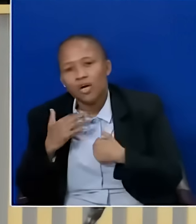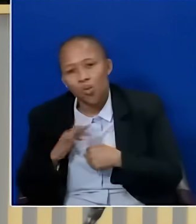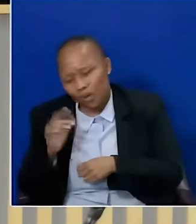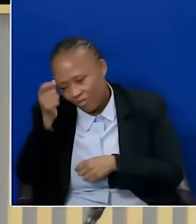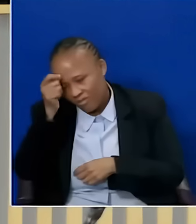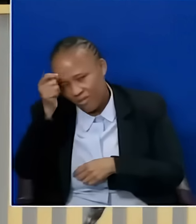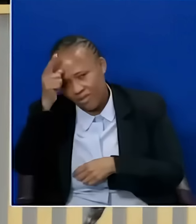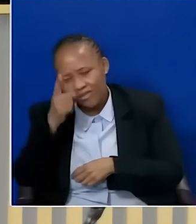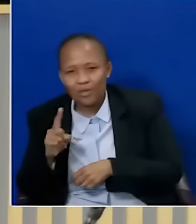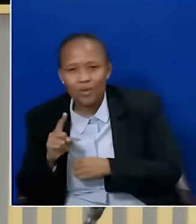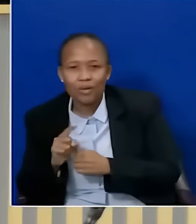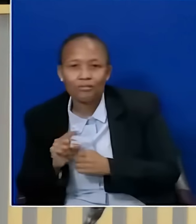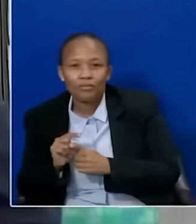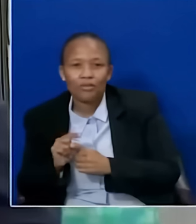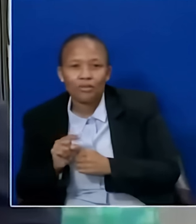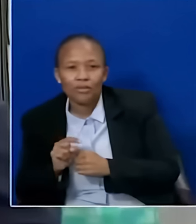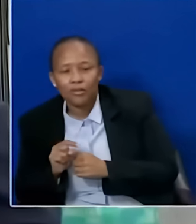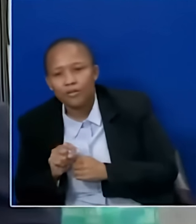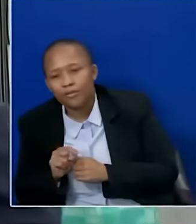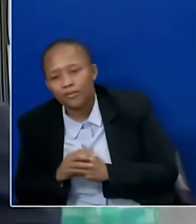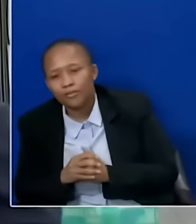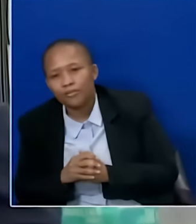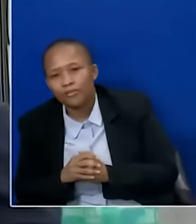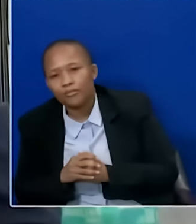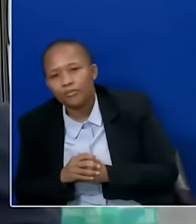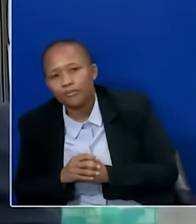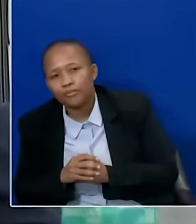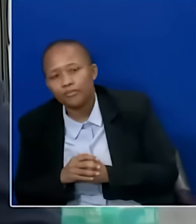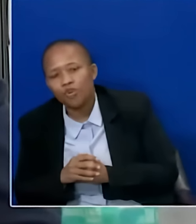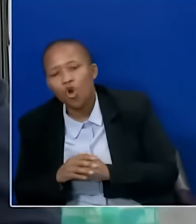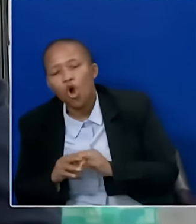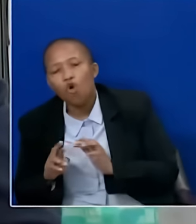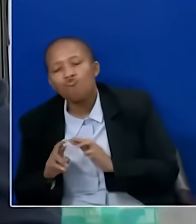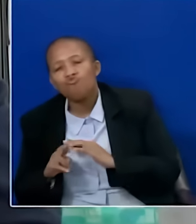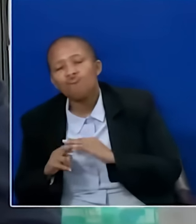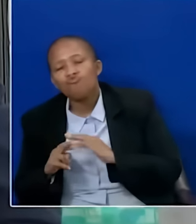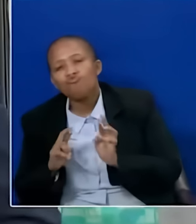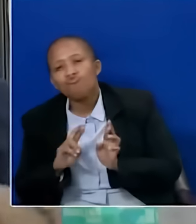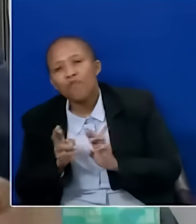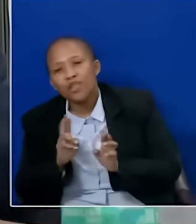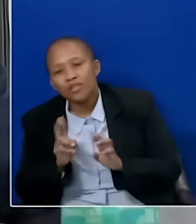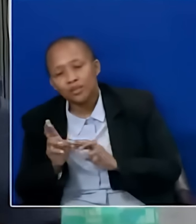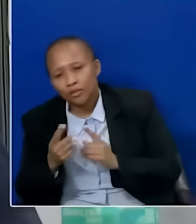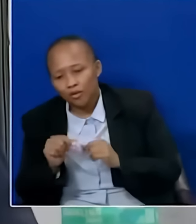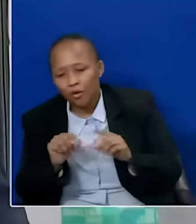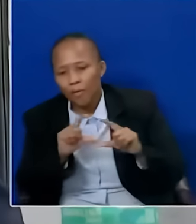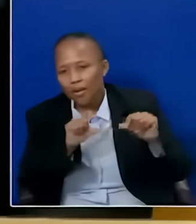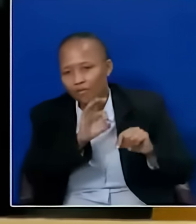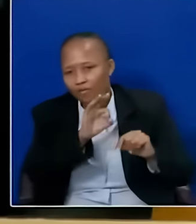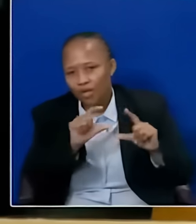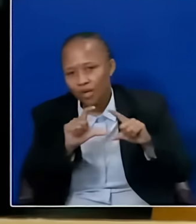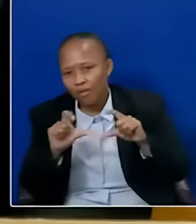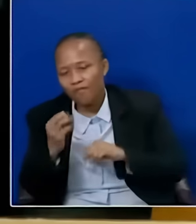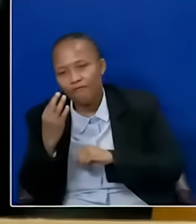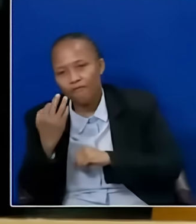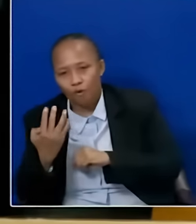the cross-referencing that you're doing between the different paragraphs 3, paragraph 4, and then where